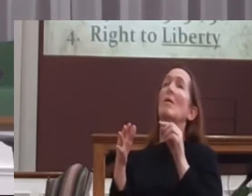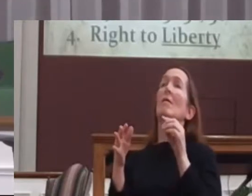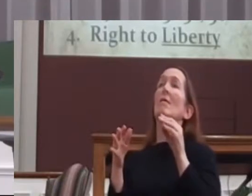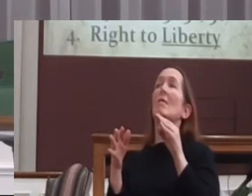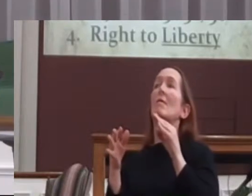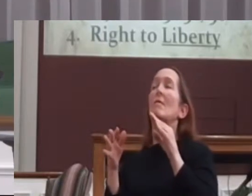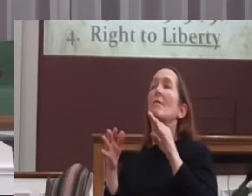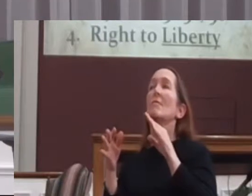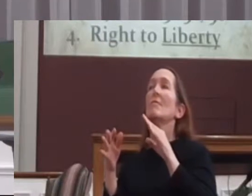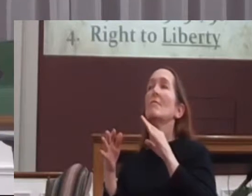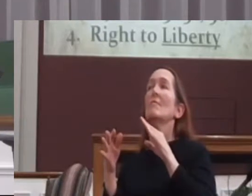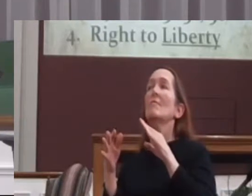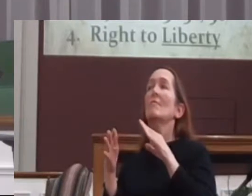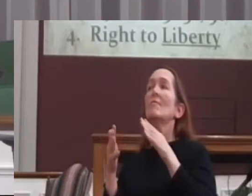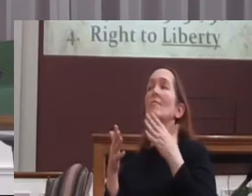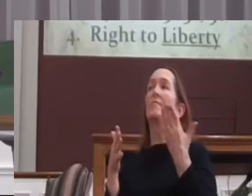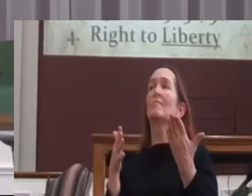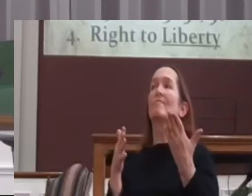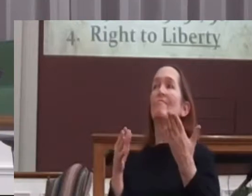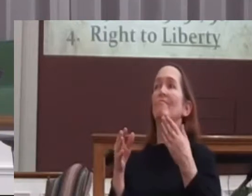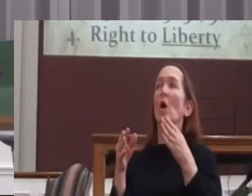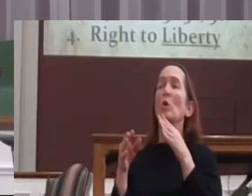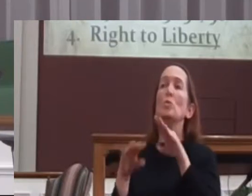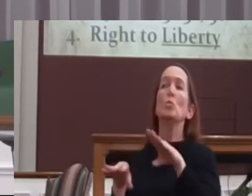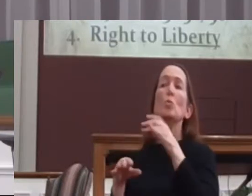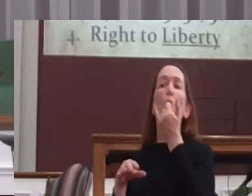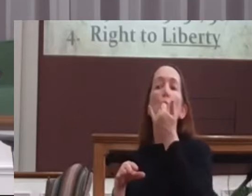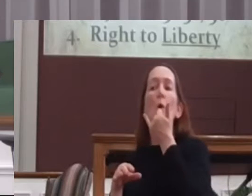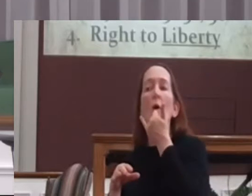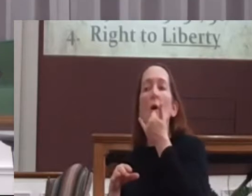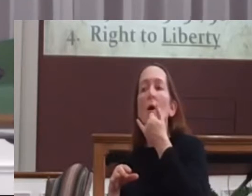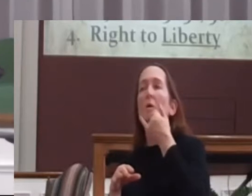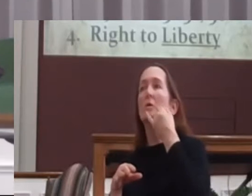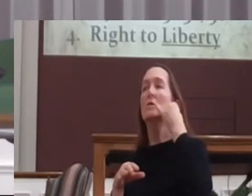witnesses to the same overt act or confession in court.